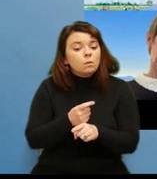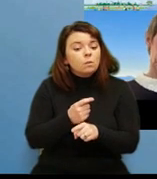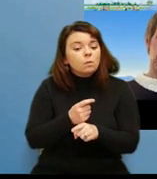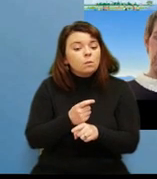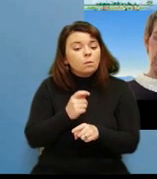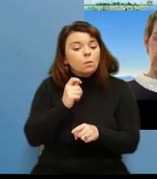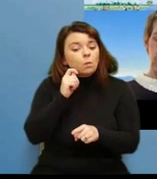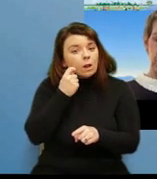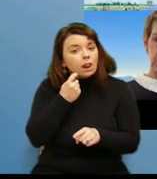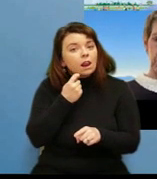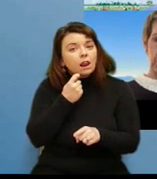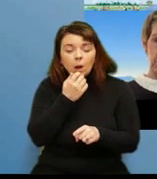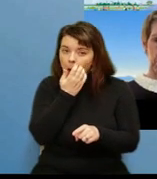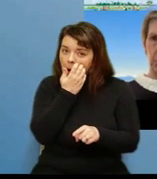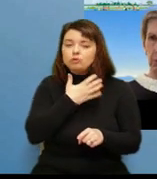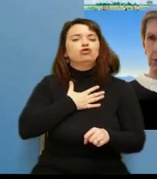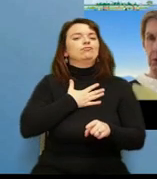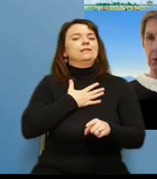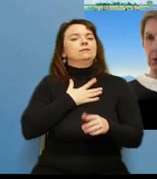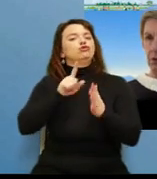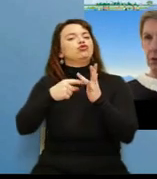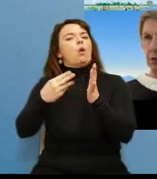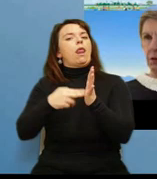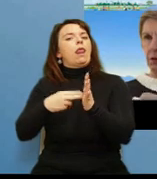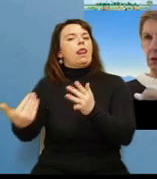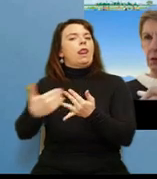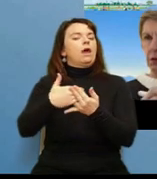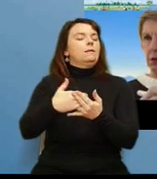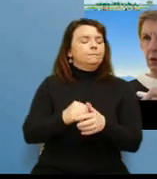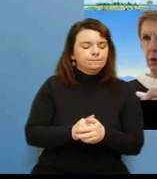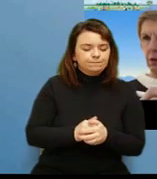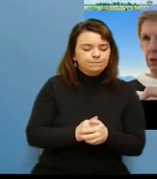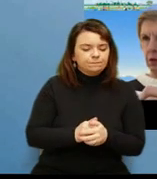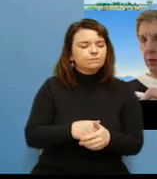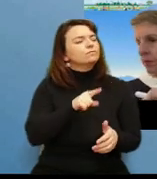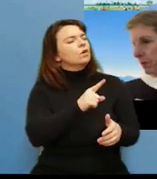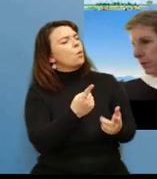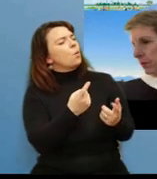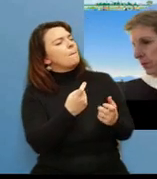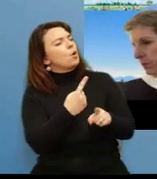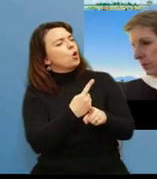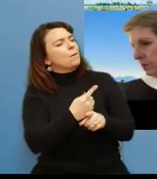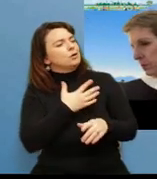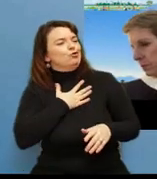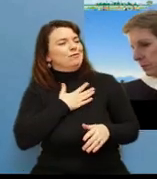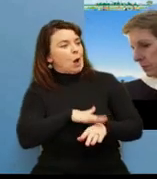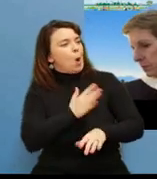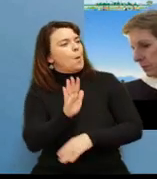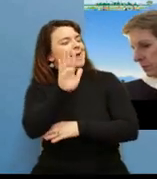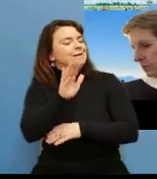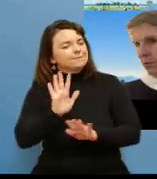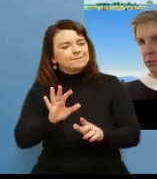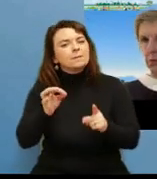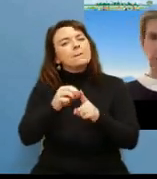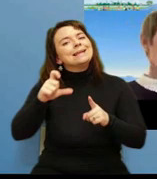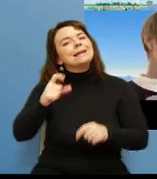we'll also maybe on. Sorry, go ahead, John. Just one other comment, Heinz. Sorry, it's a bit slow with the hand. So